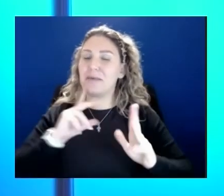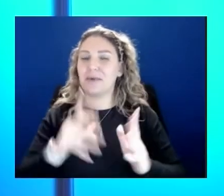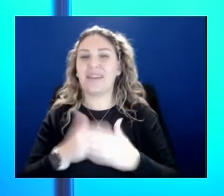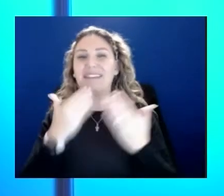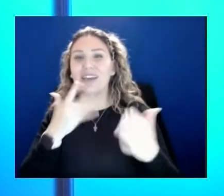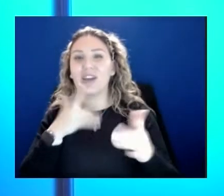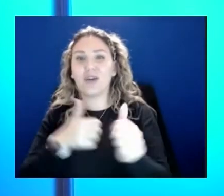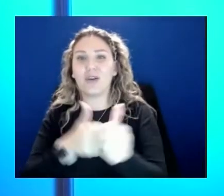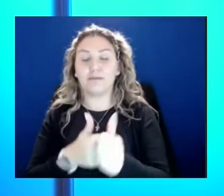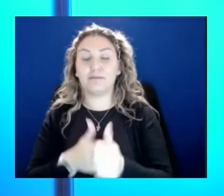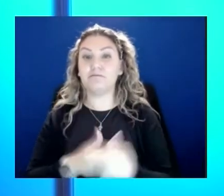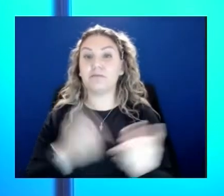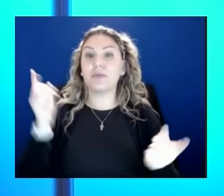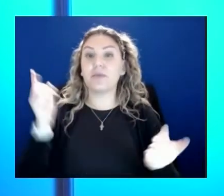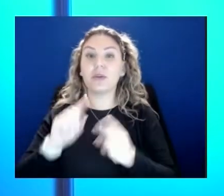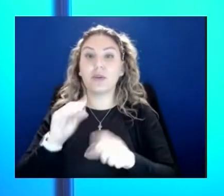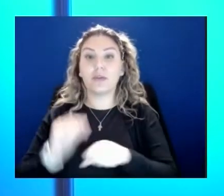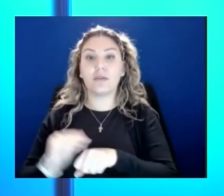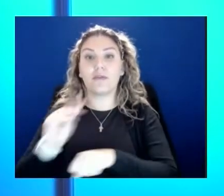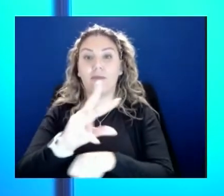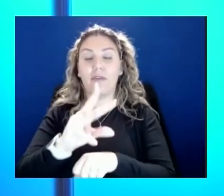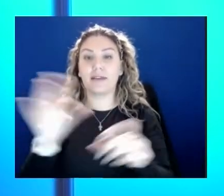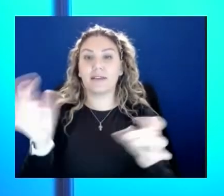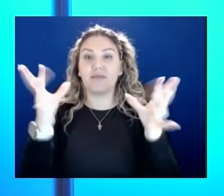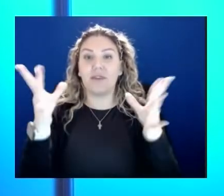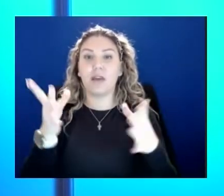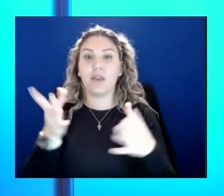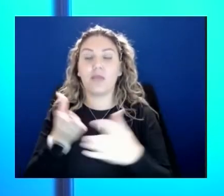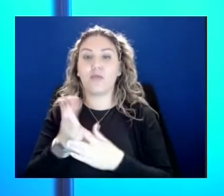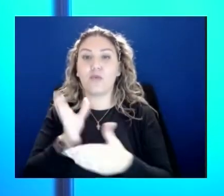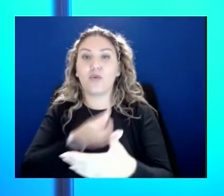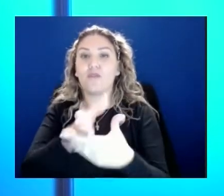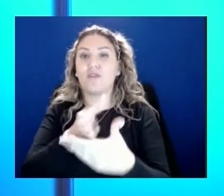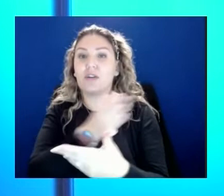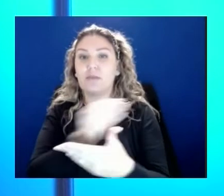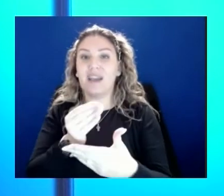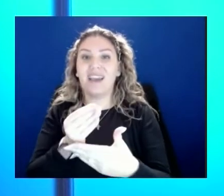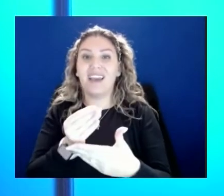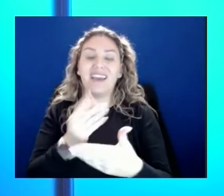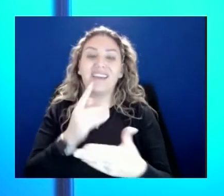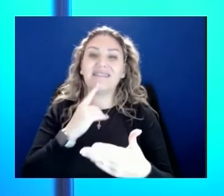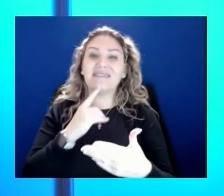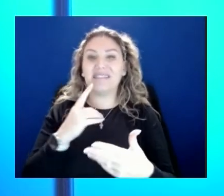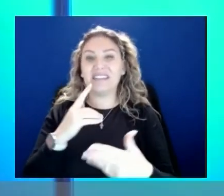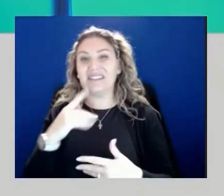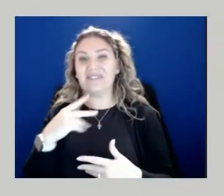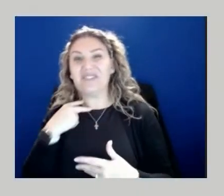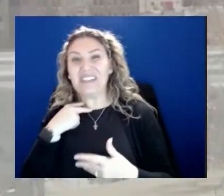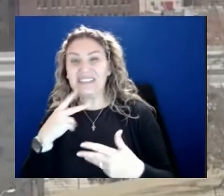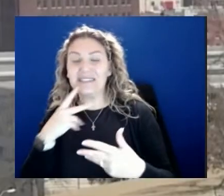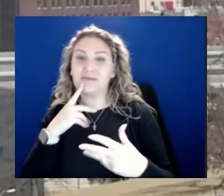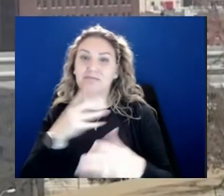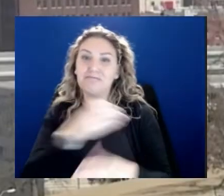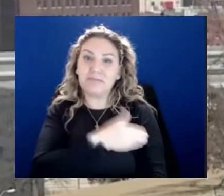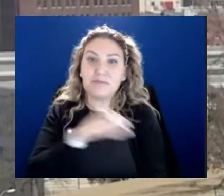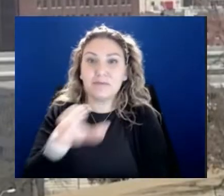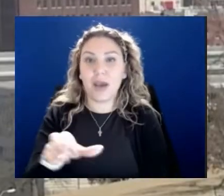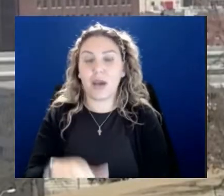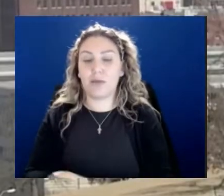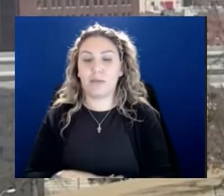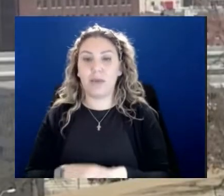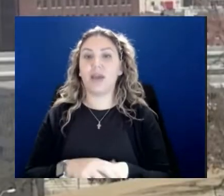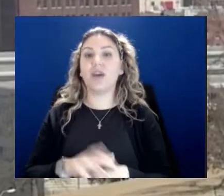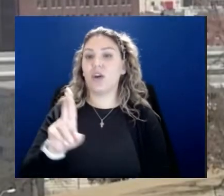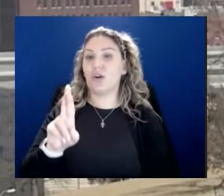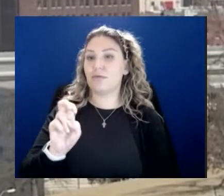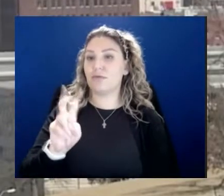the effects of violence through intervention and victim empowerment is a community initiative better known as Revive. Damon mentioned this earlier. I want to